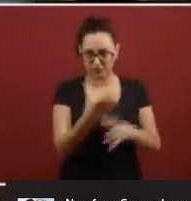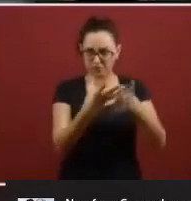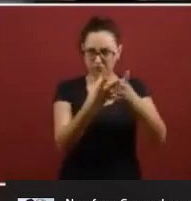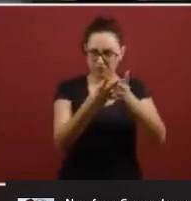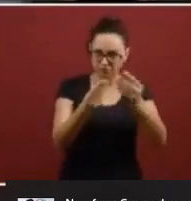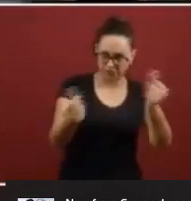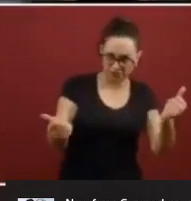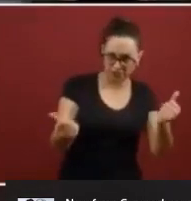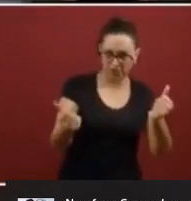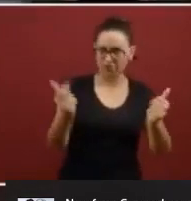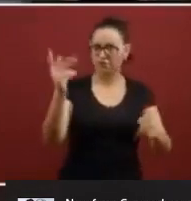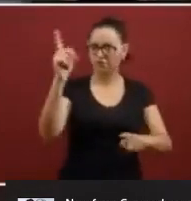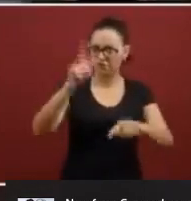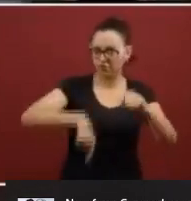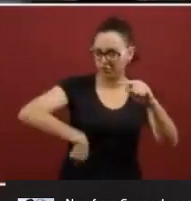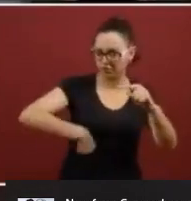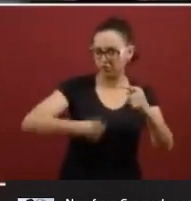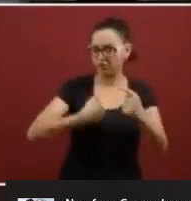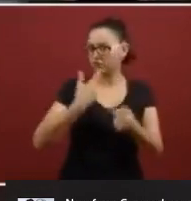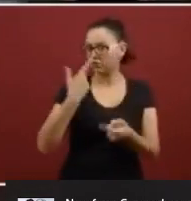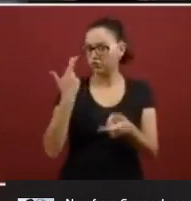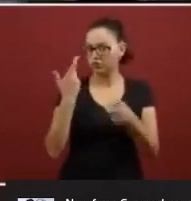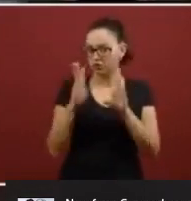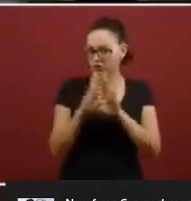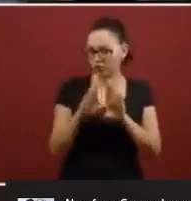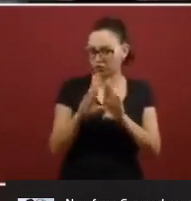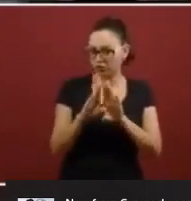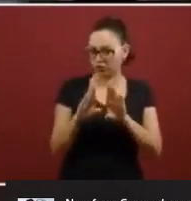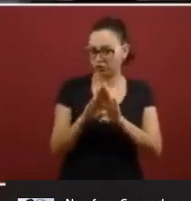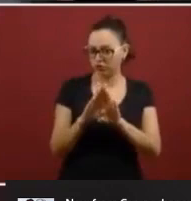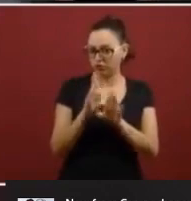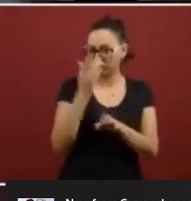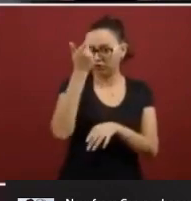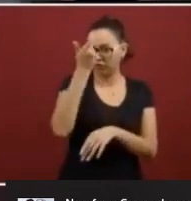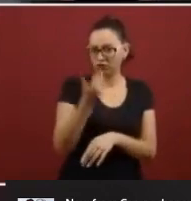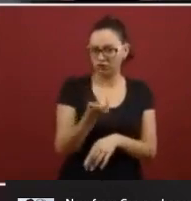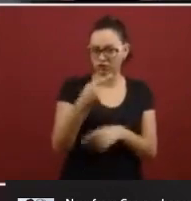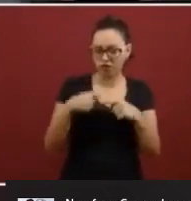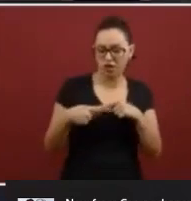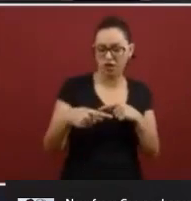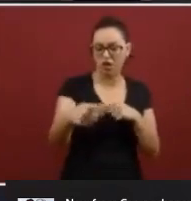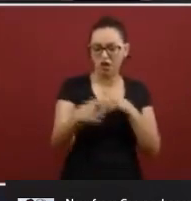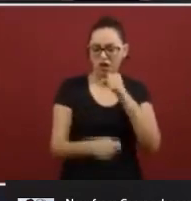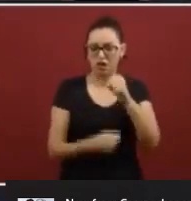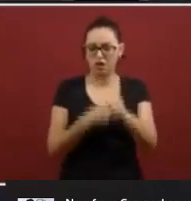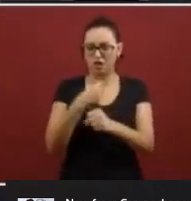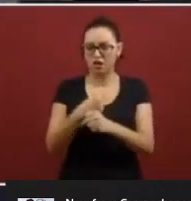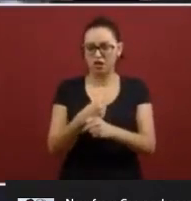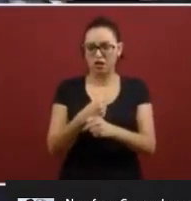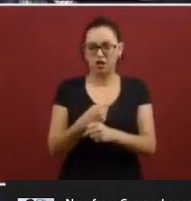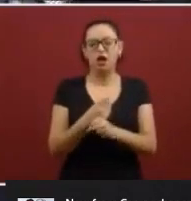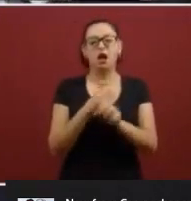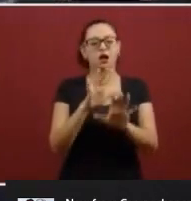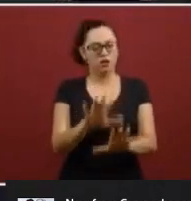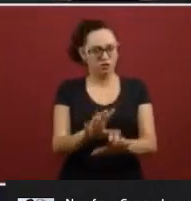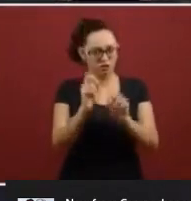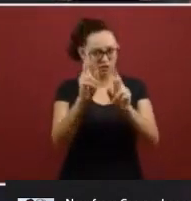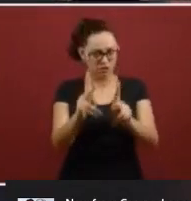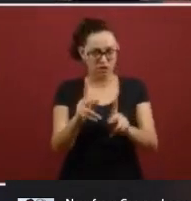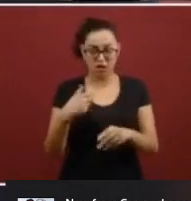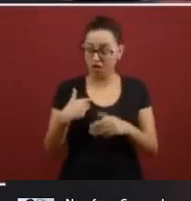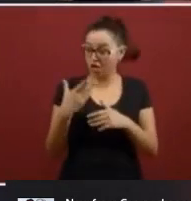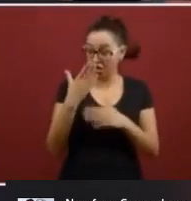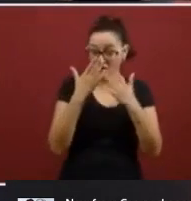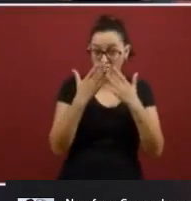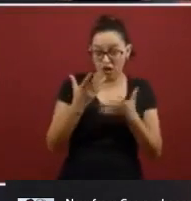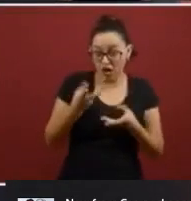desaparece, se destined, congela? ¿Cuál es el 500 destino million del dinero que pesos se presupuestó para estos fondos? Si no se that justifica, no se va a He ejercer. says if